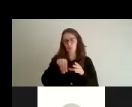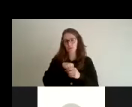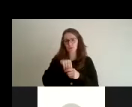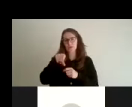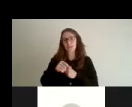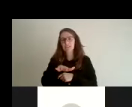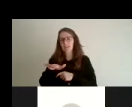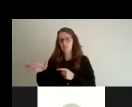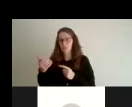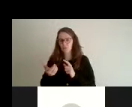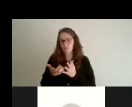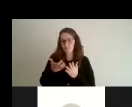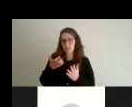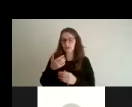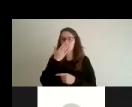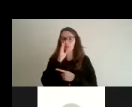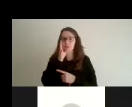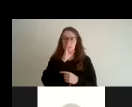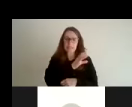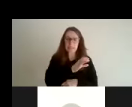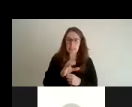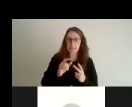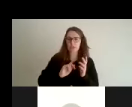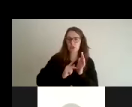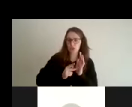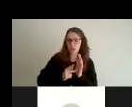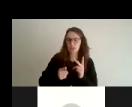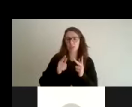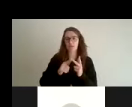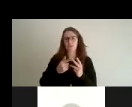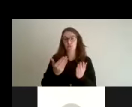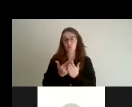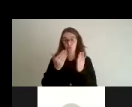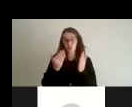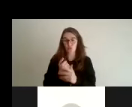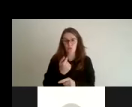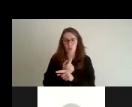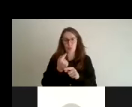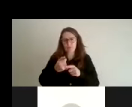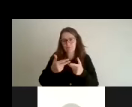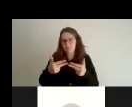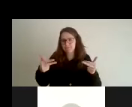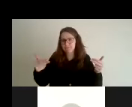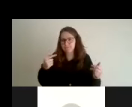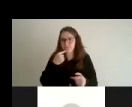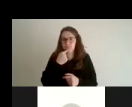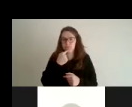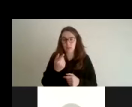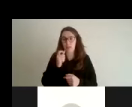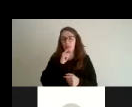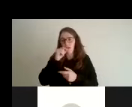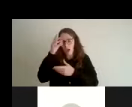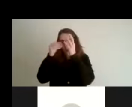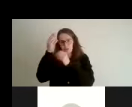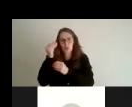For example, when science engineering students learn to be literate about the science and learn how to apply it,